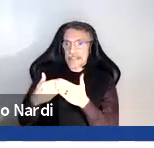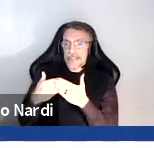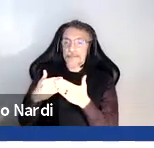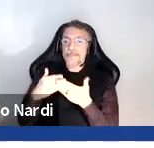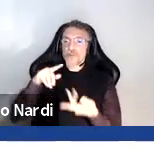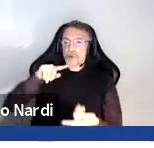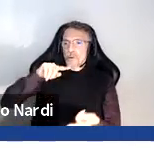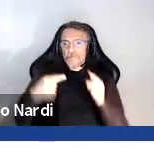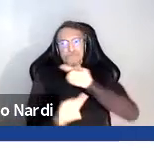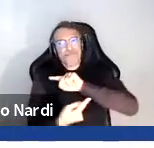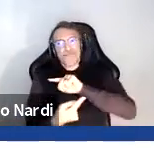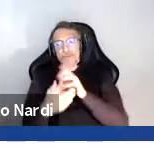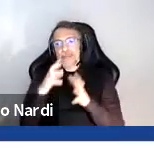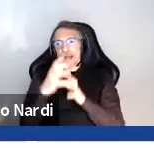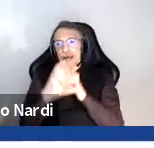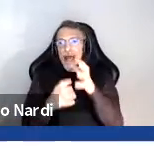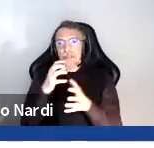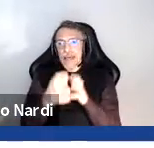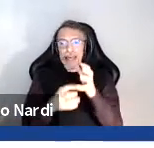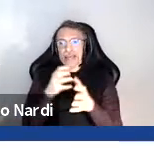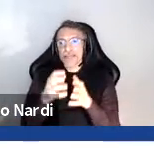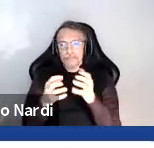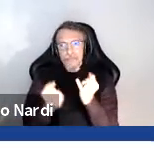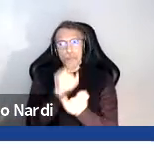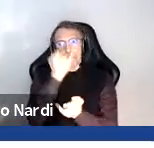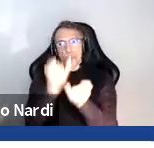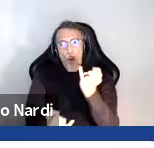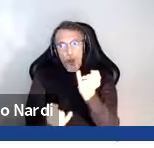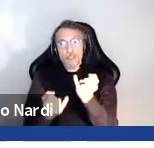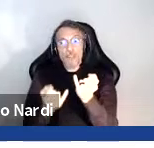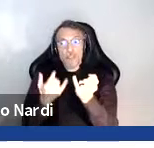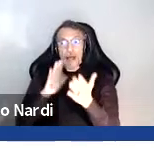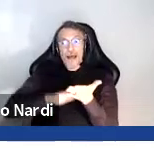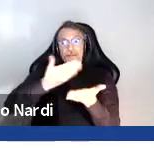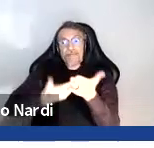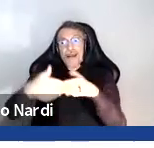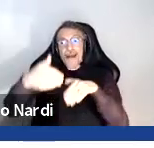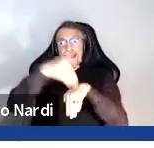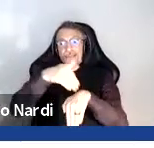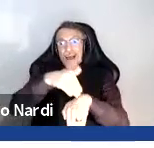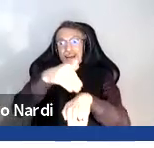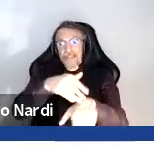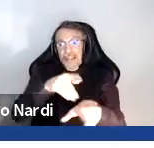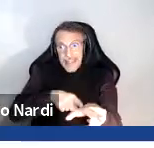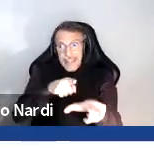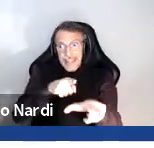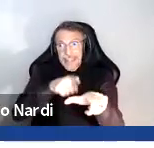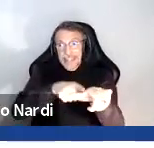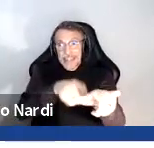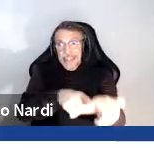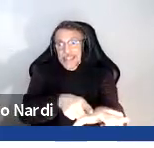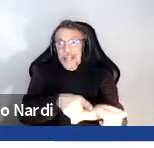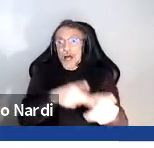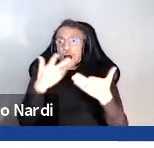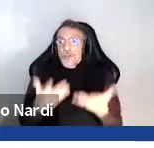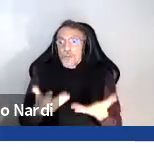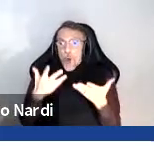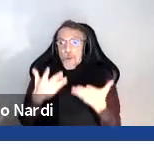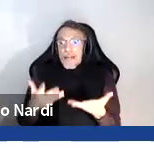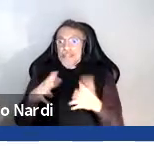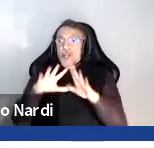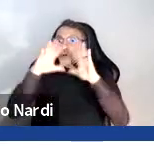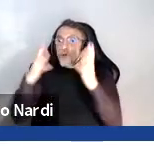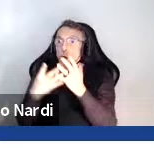dynamics, will become a lot worse in the years to come, and nothing in the current global debt architecture